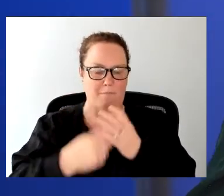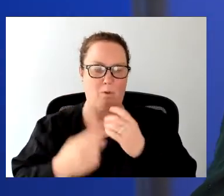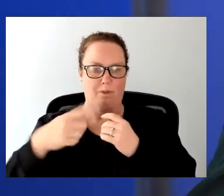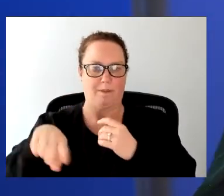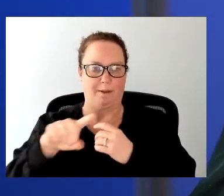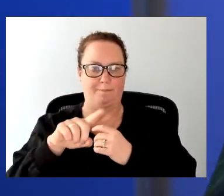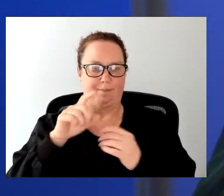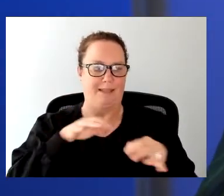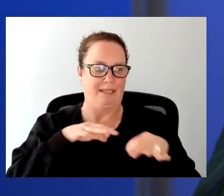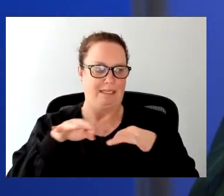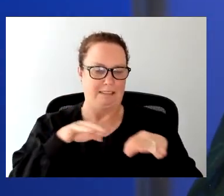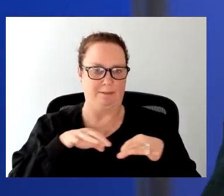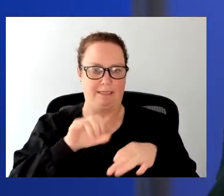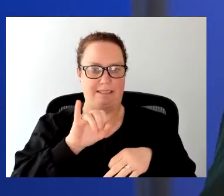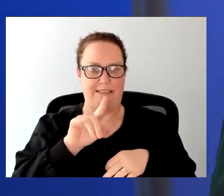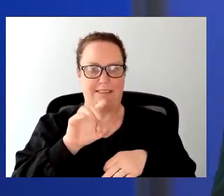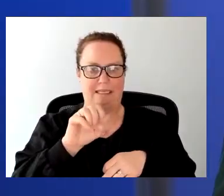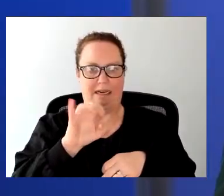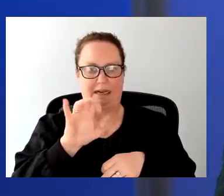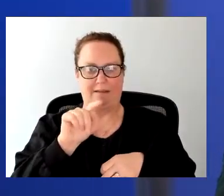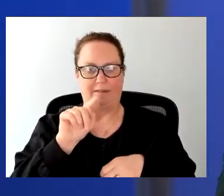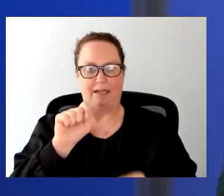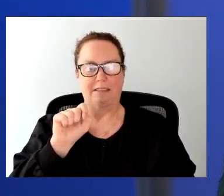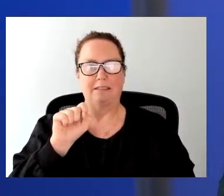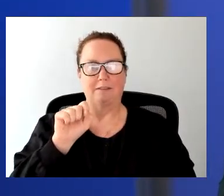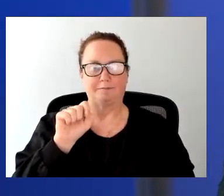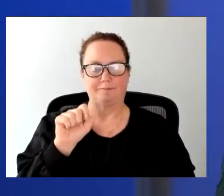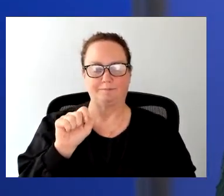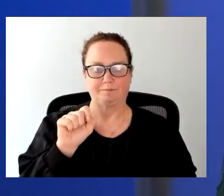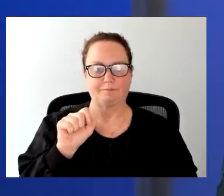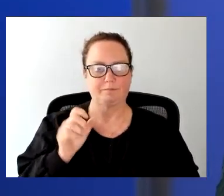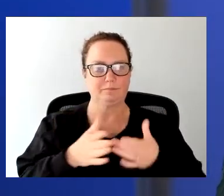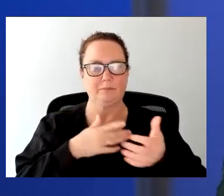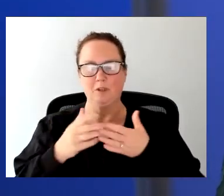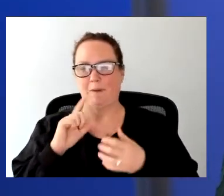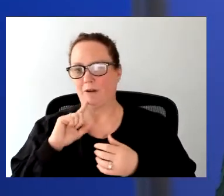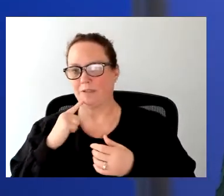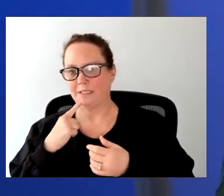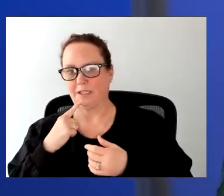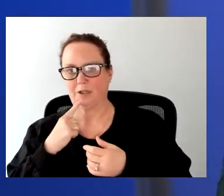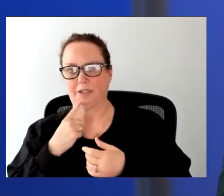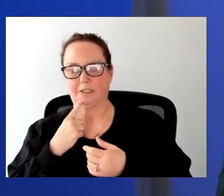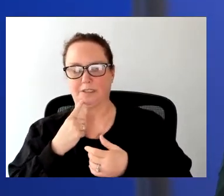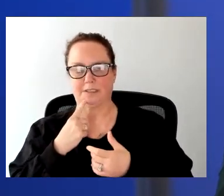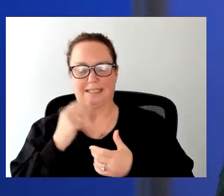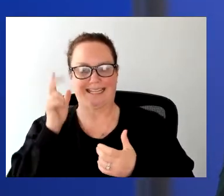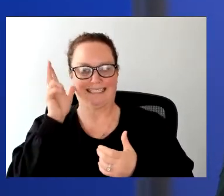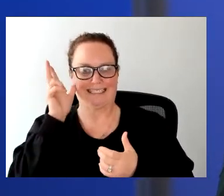explained these are the side effects. And no matter how serious those side effects sound,